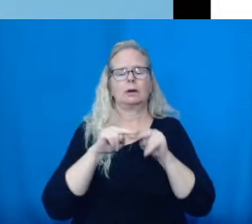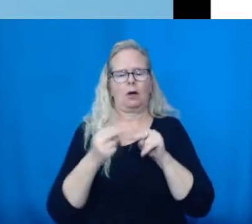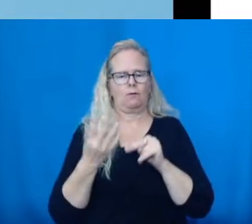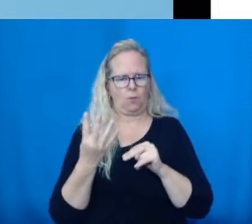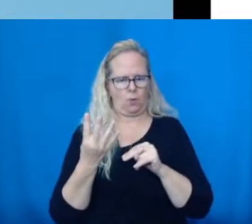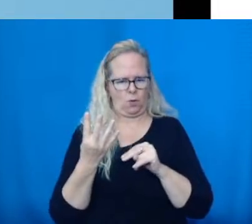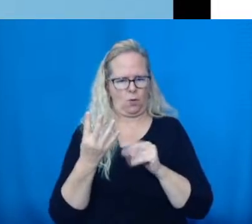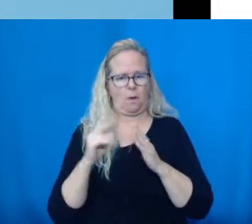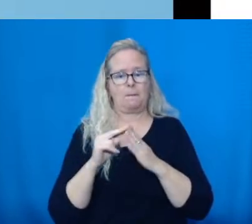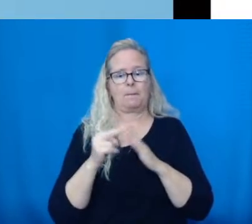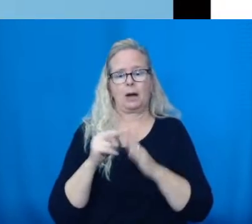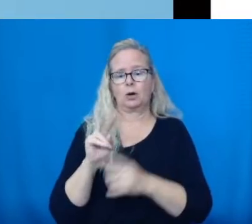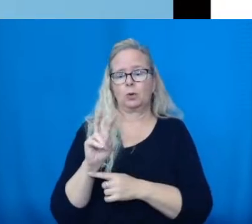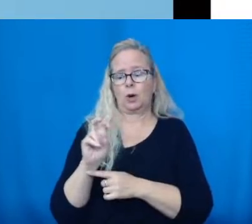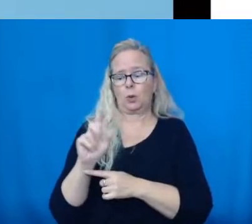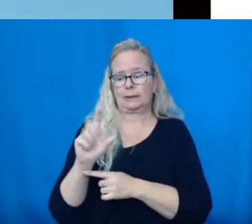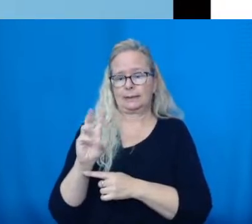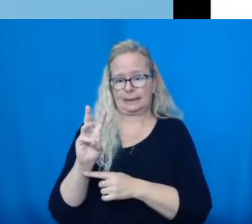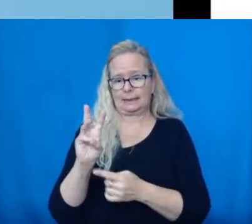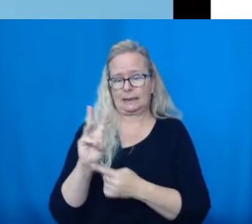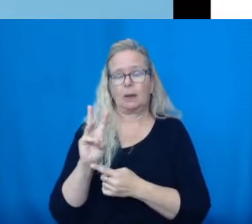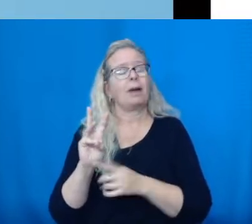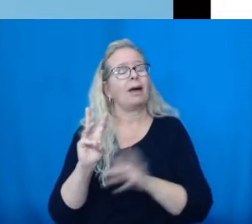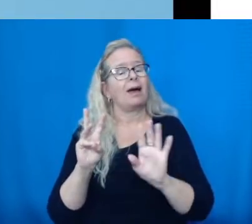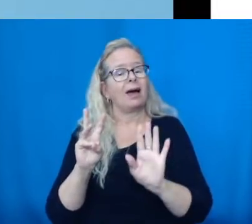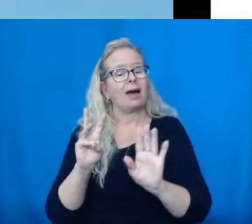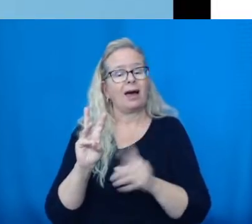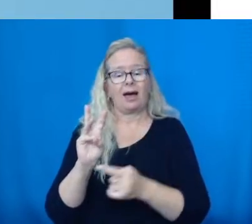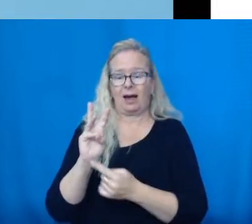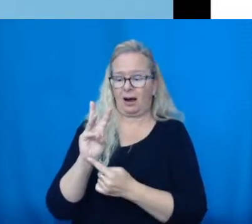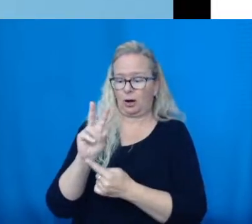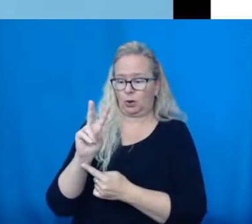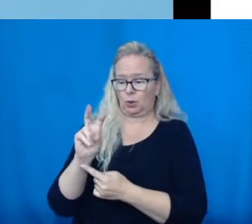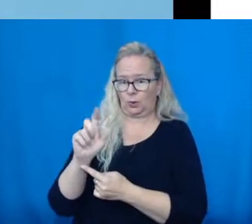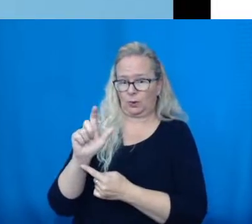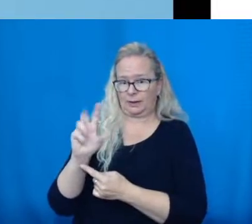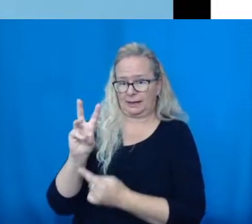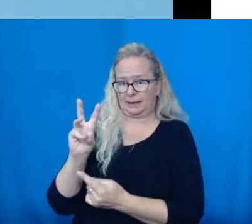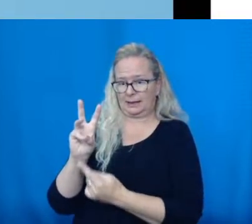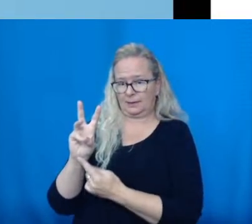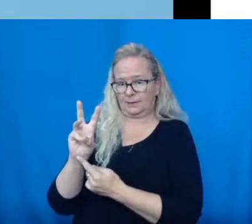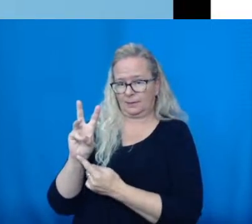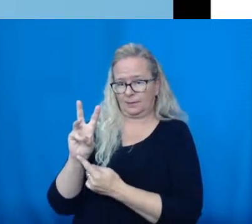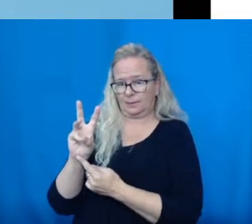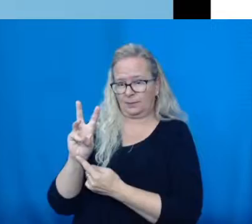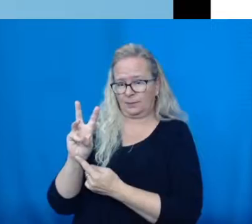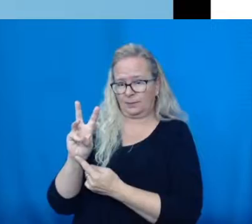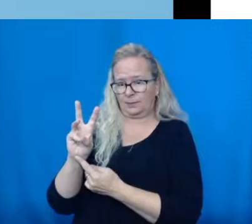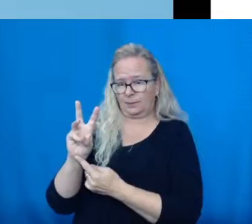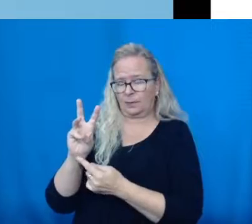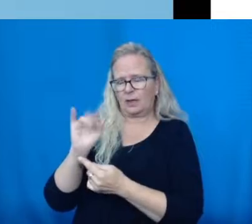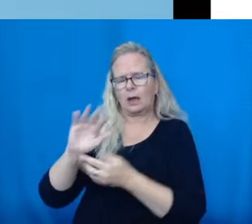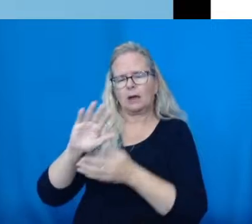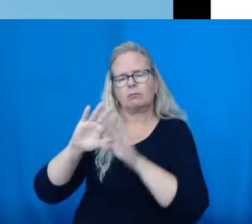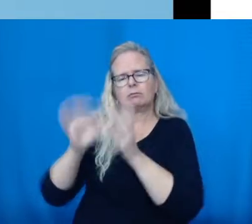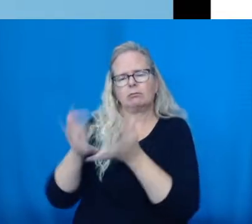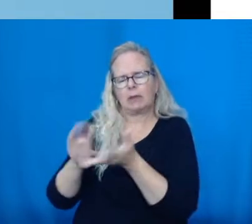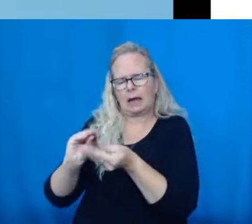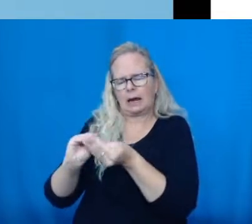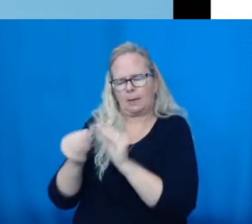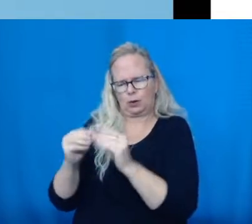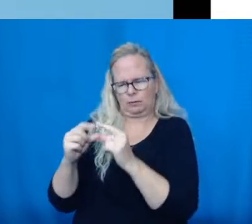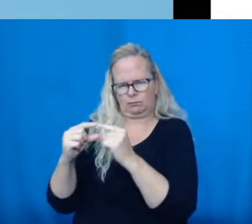gross, a net number. The gross is we've had, I believe, 27 new into the ICU. And so that means 31